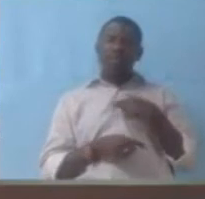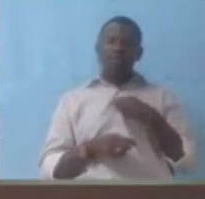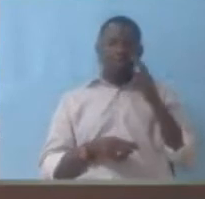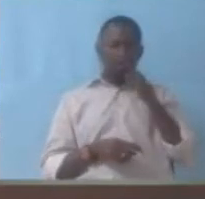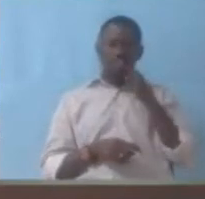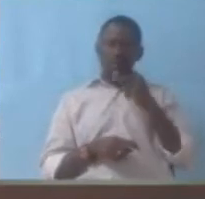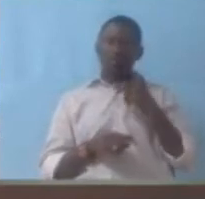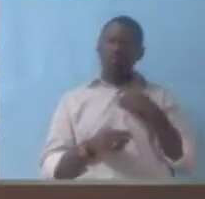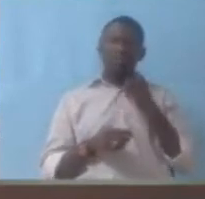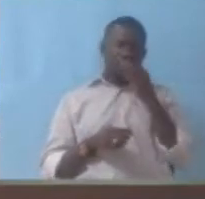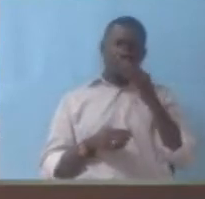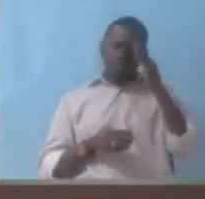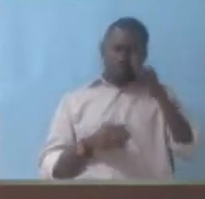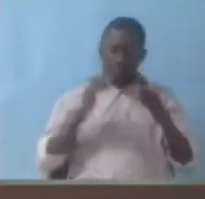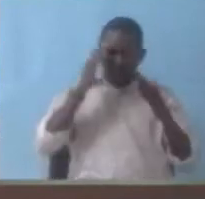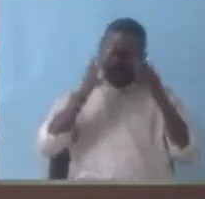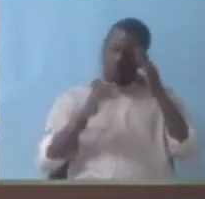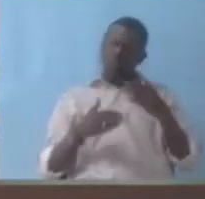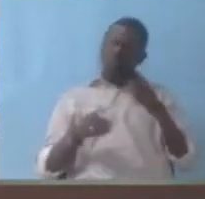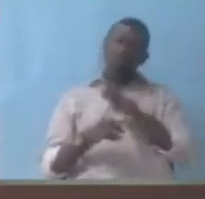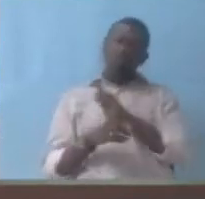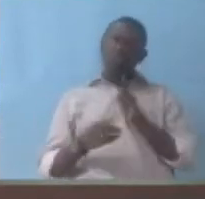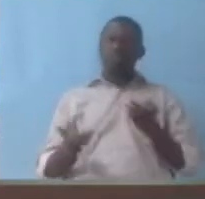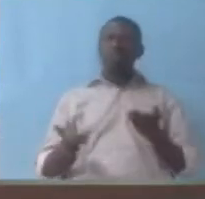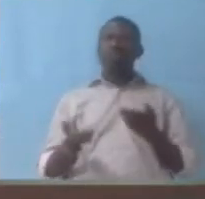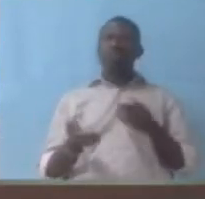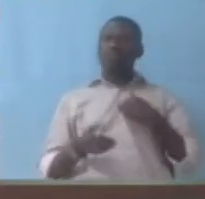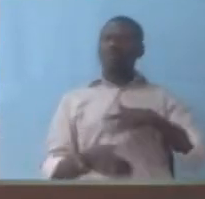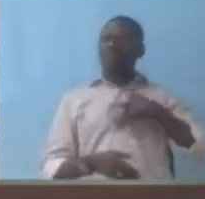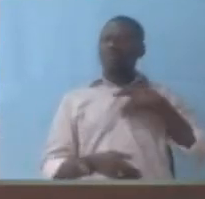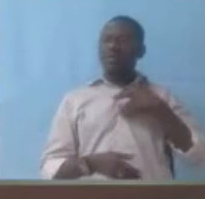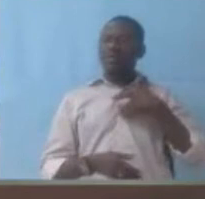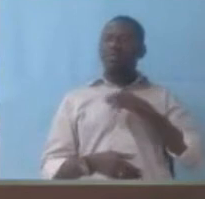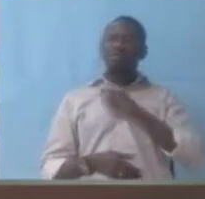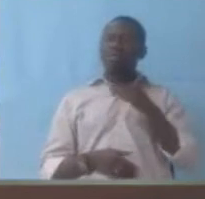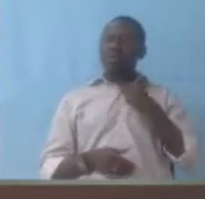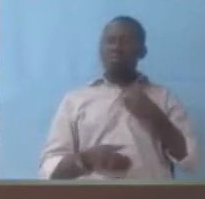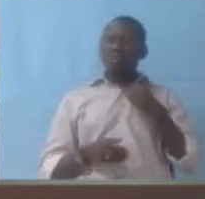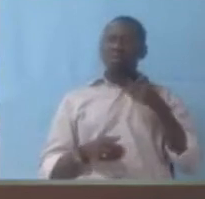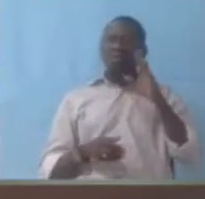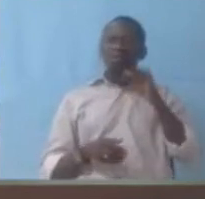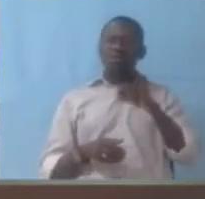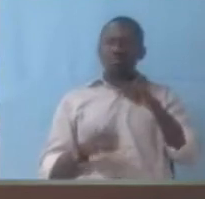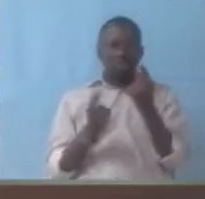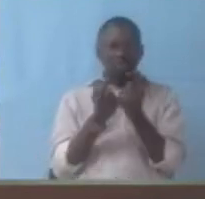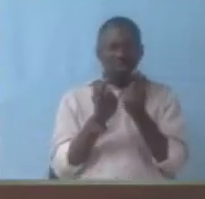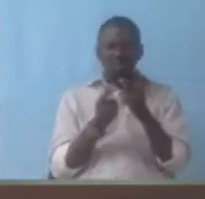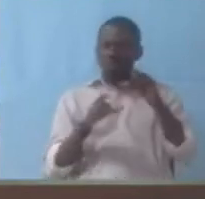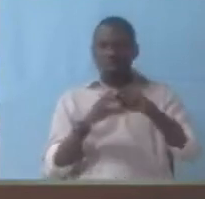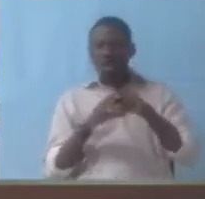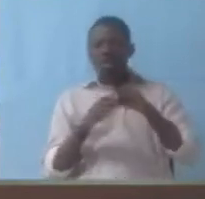commendation. Namira nyanta jairo sotonale. I feel neither tainted by what happened or the role I